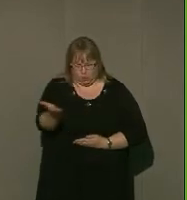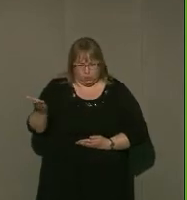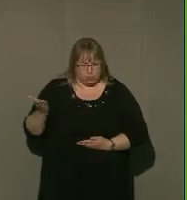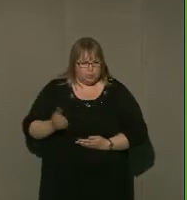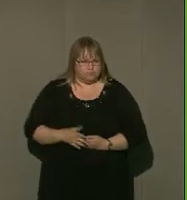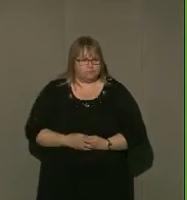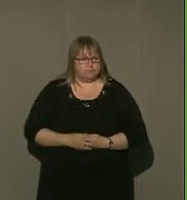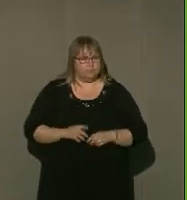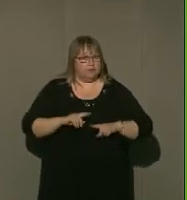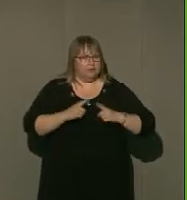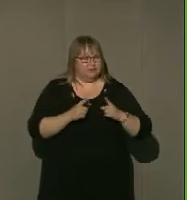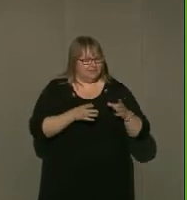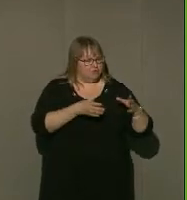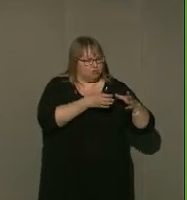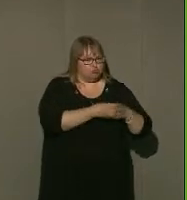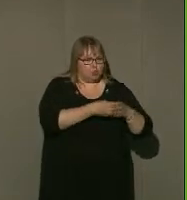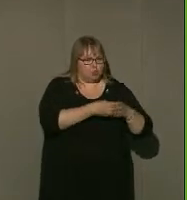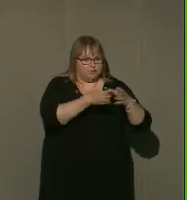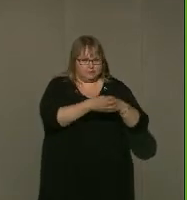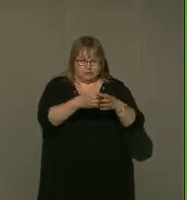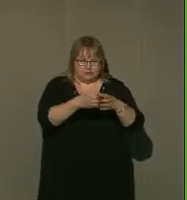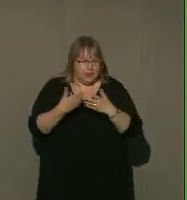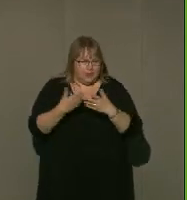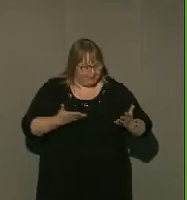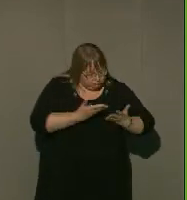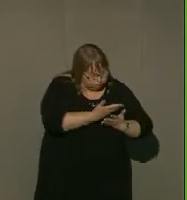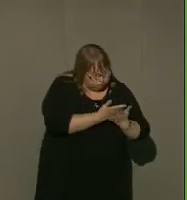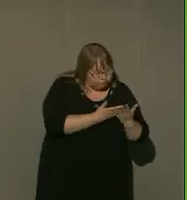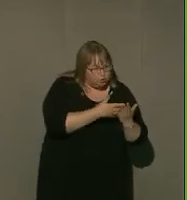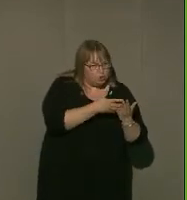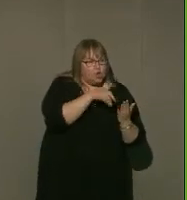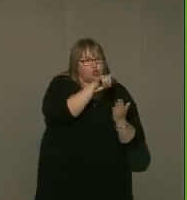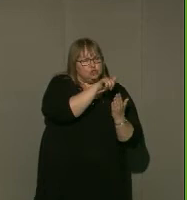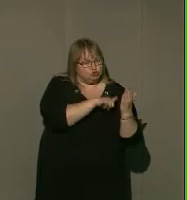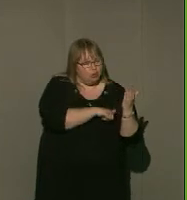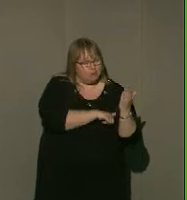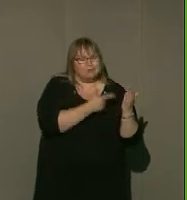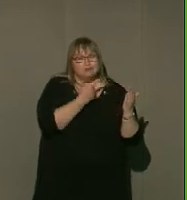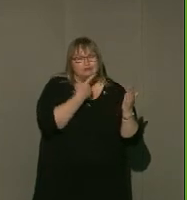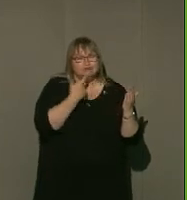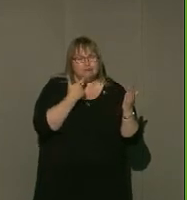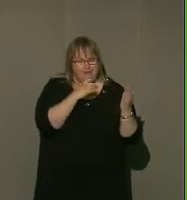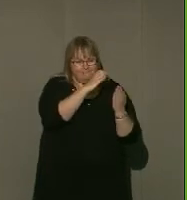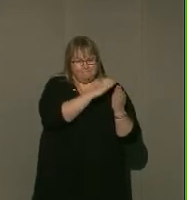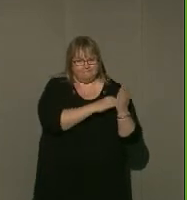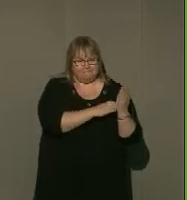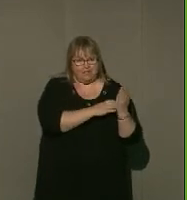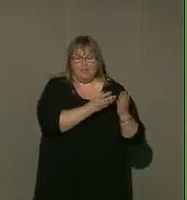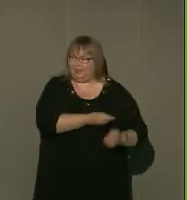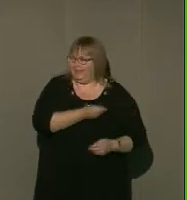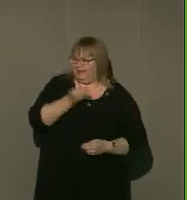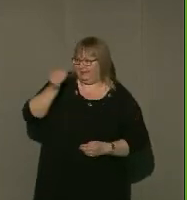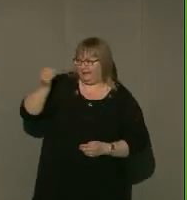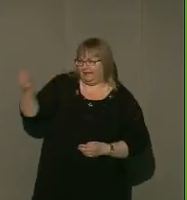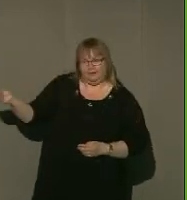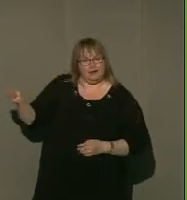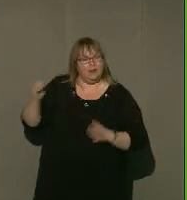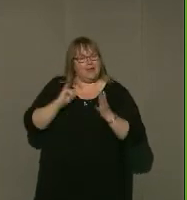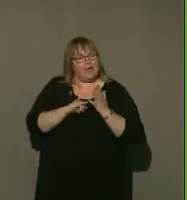Various groups have worked on a document, which is a draft constitution, have submitted it to